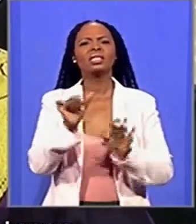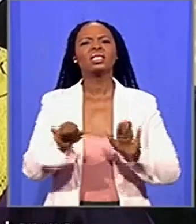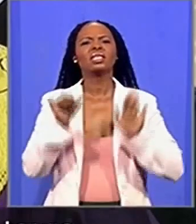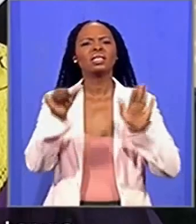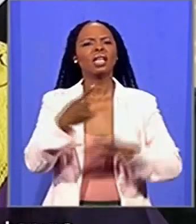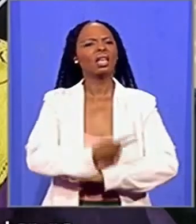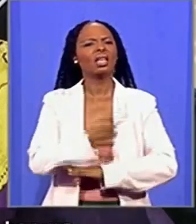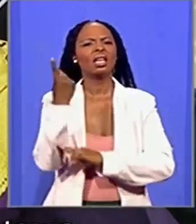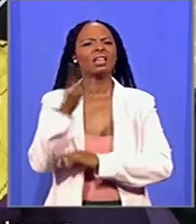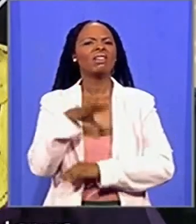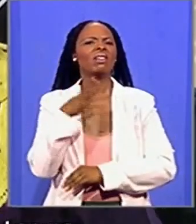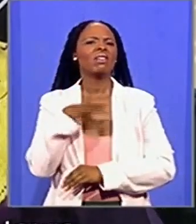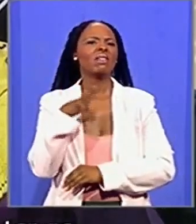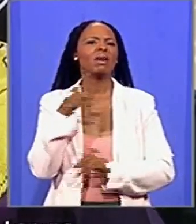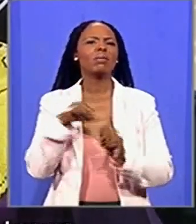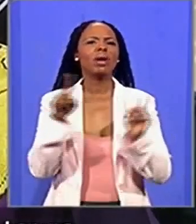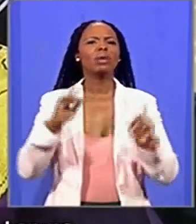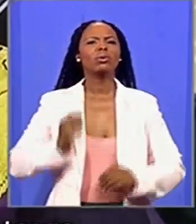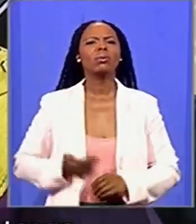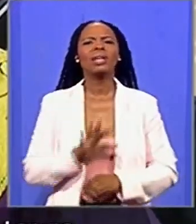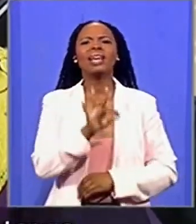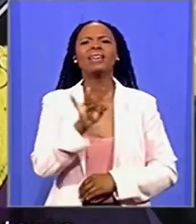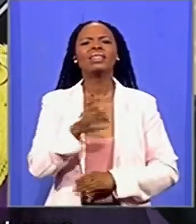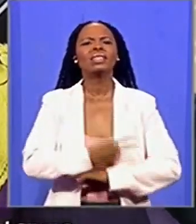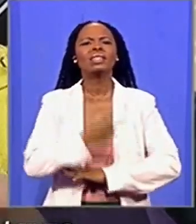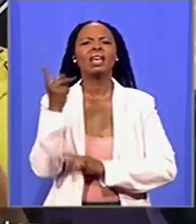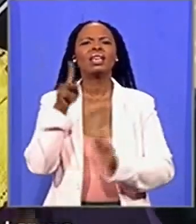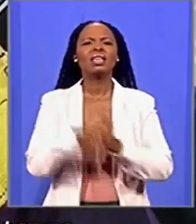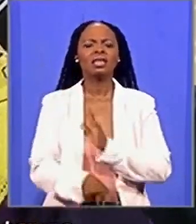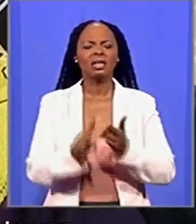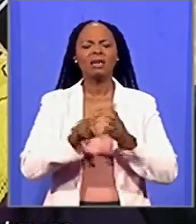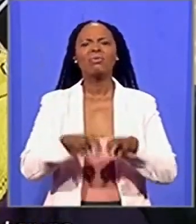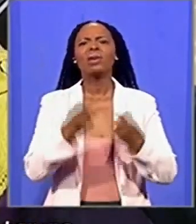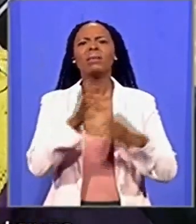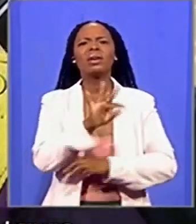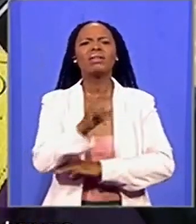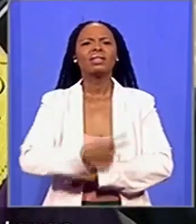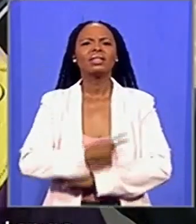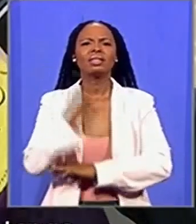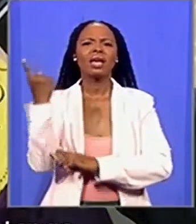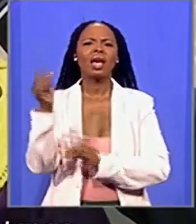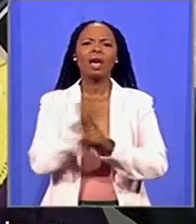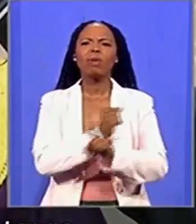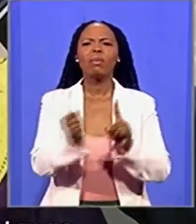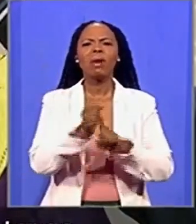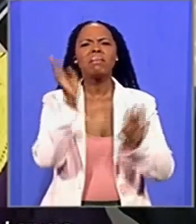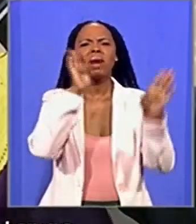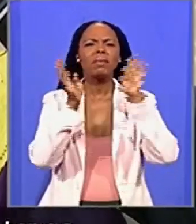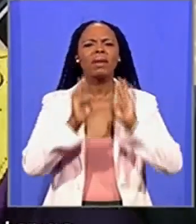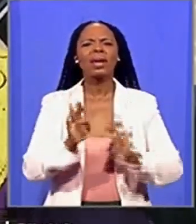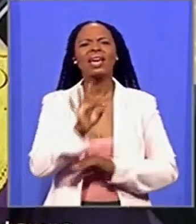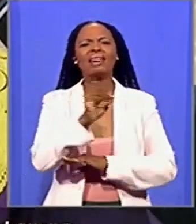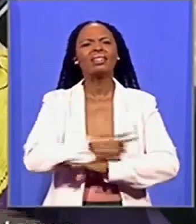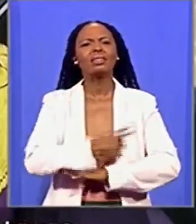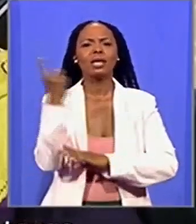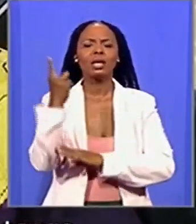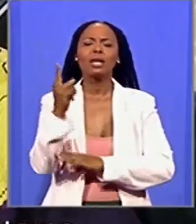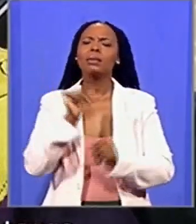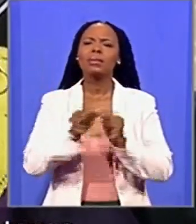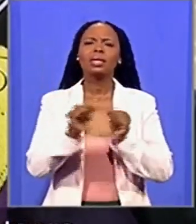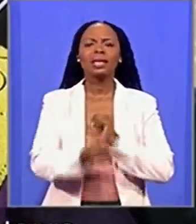days. When women are killed every day, they are raped every day, they are beaten up, abused every day. So it must be